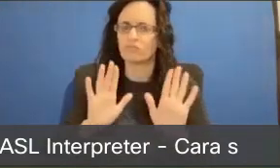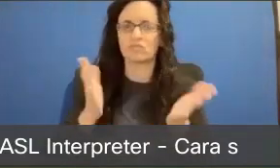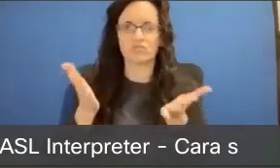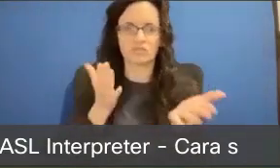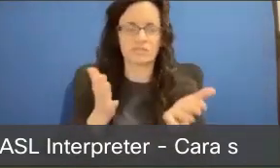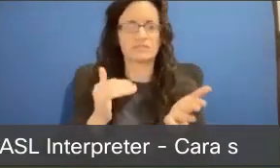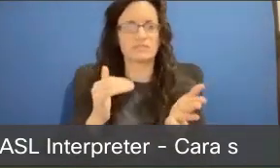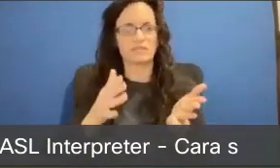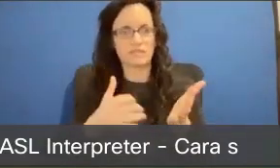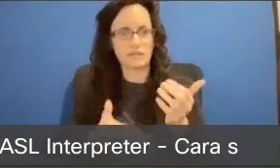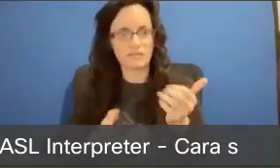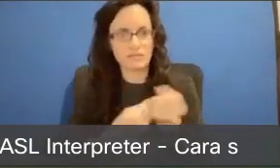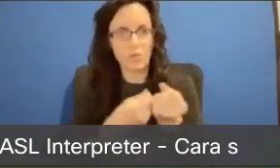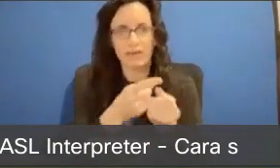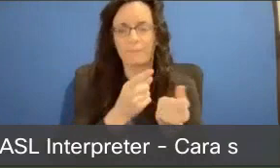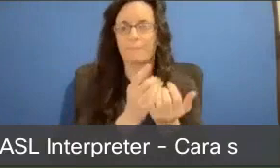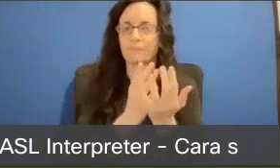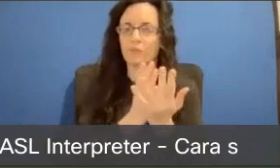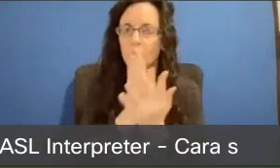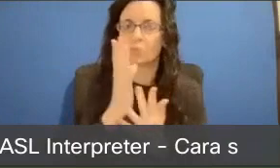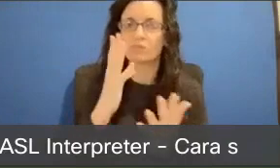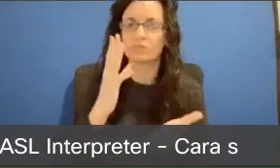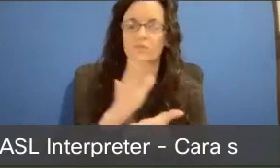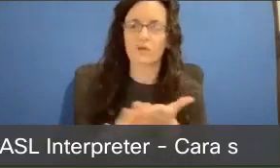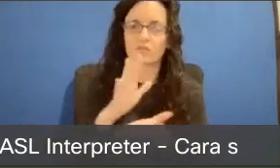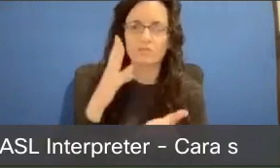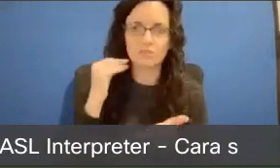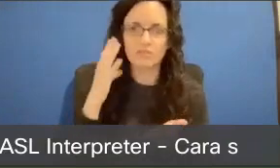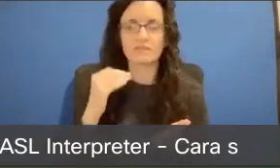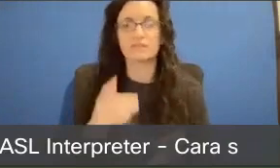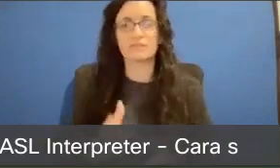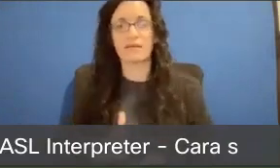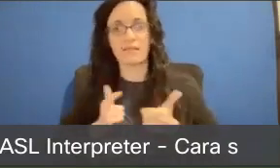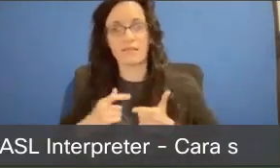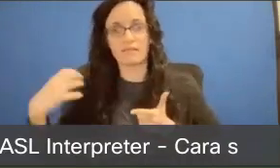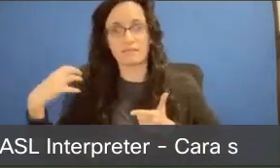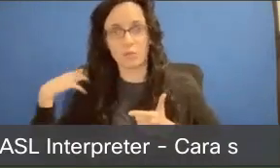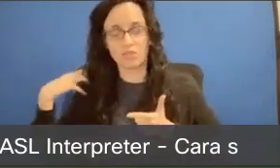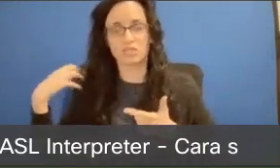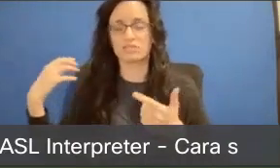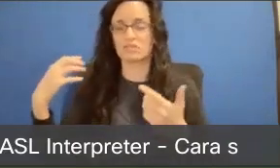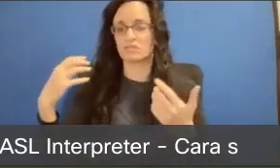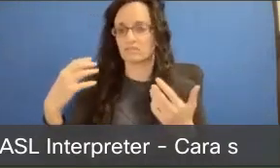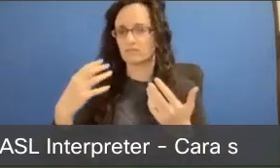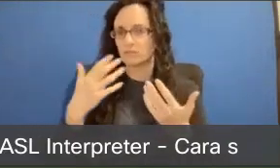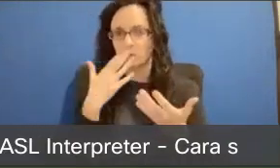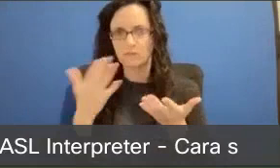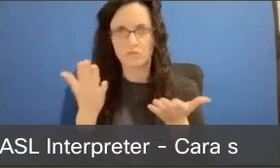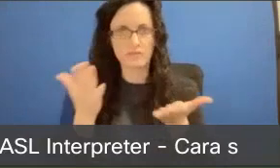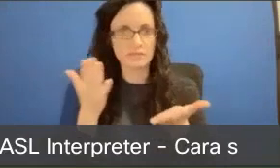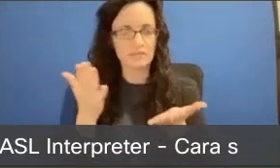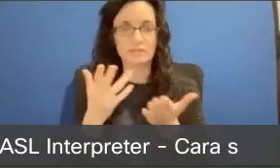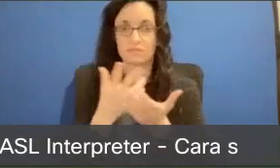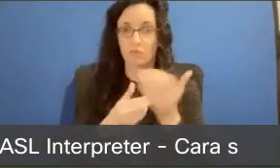college navigation, essentially, and life coaching services, both comparable services. But both agencies have done a really